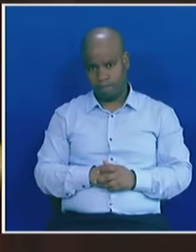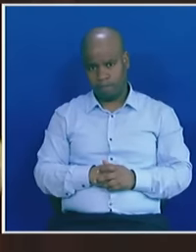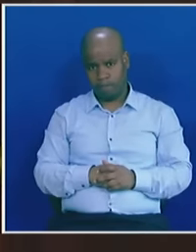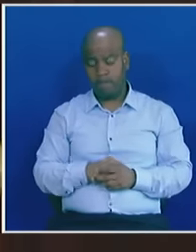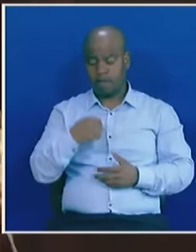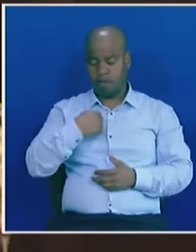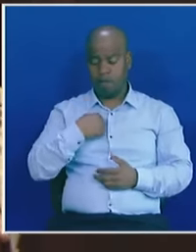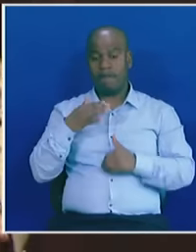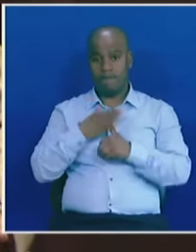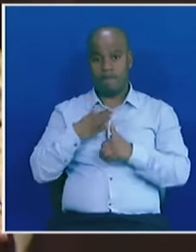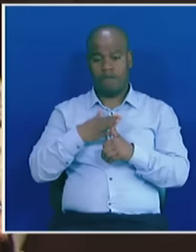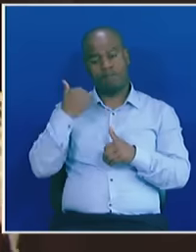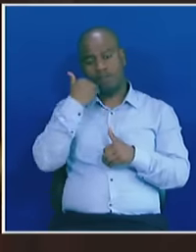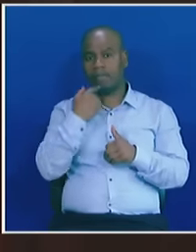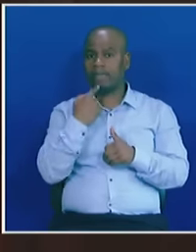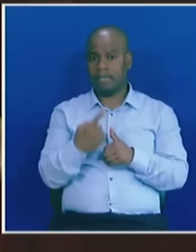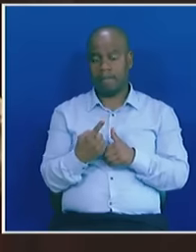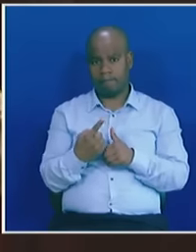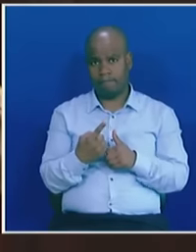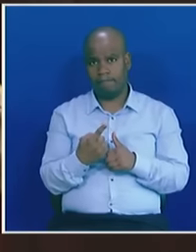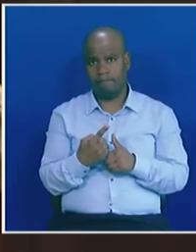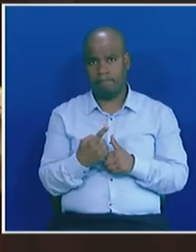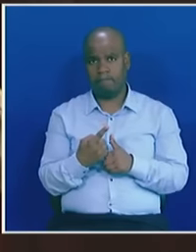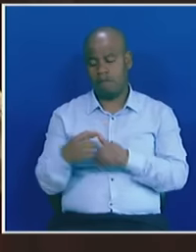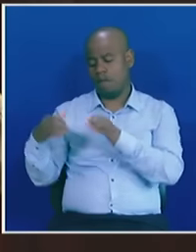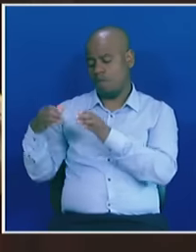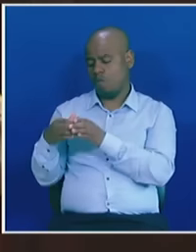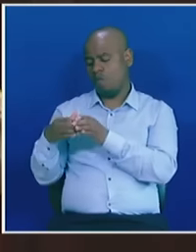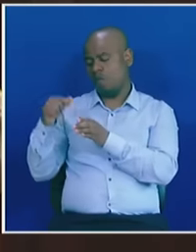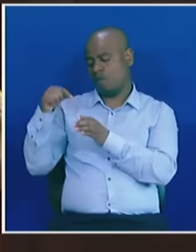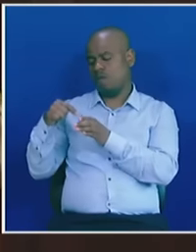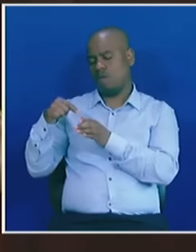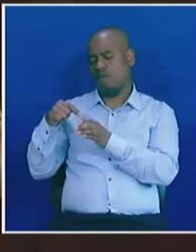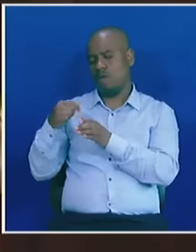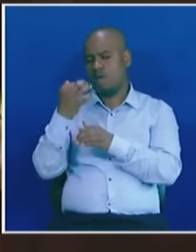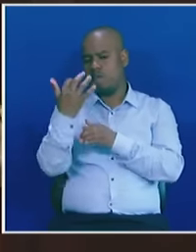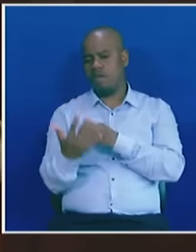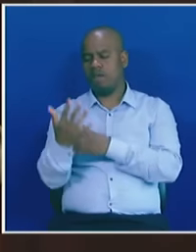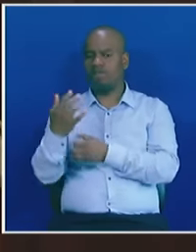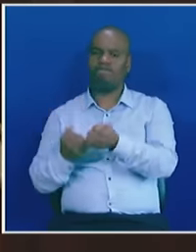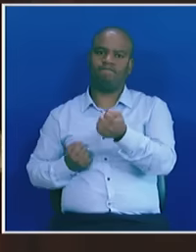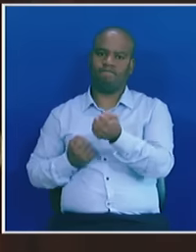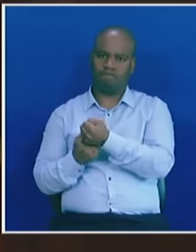Let me start by saying ANC support this budget vote, number 7.